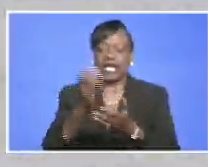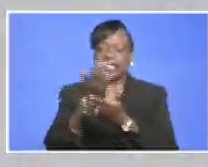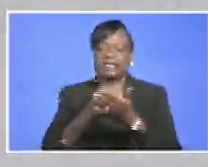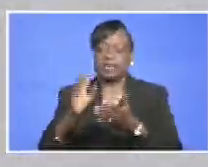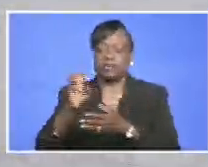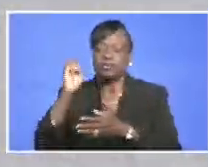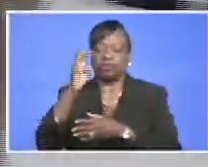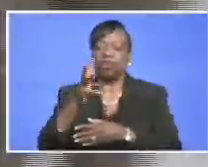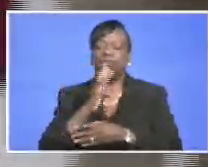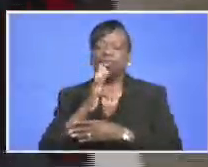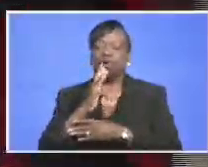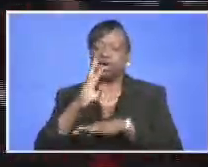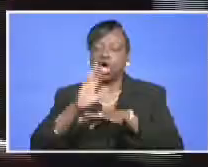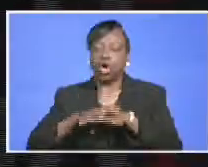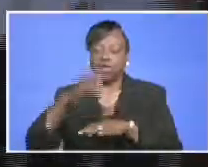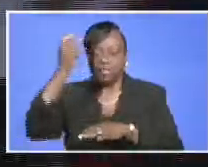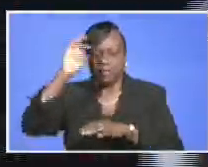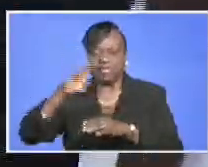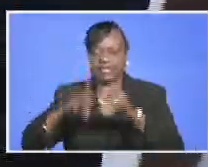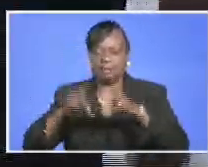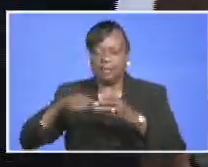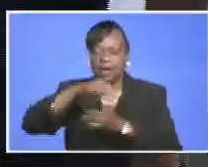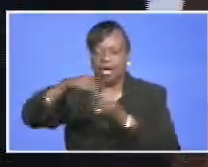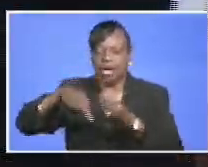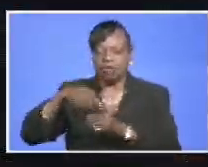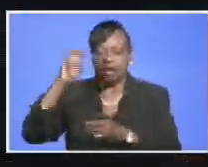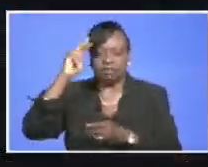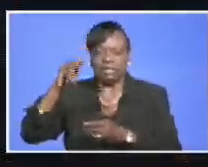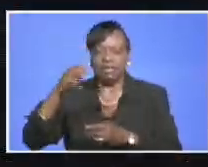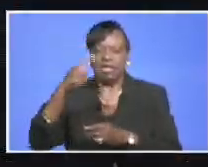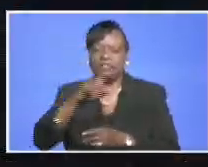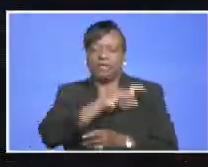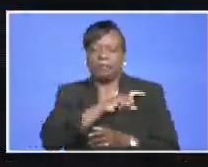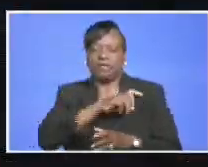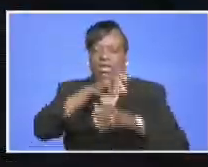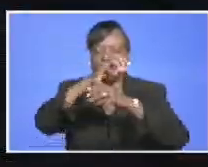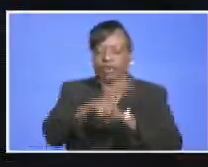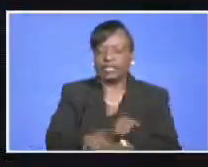minister and those around him. Police later apprehended and arrested the culprit responsible.